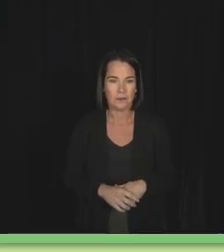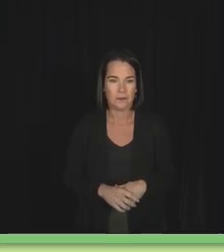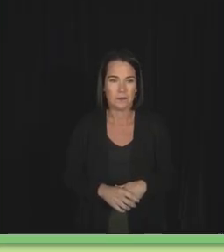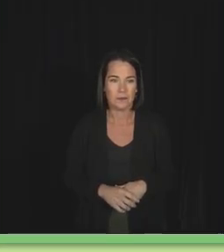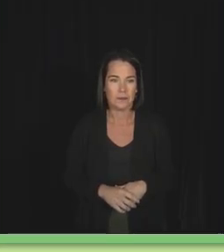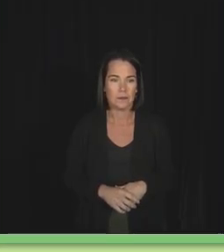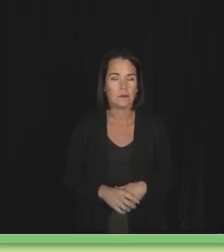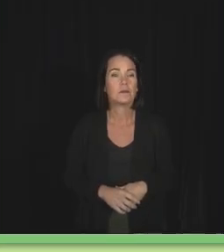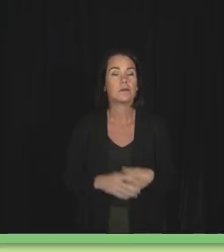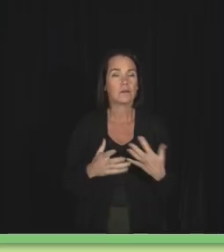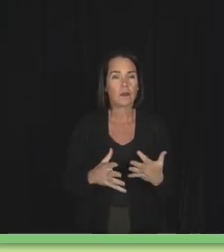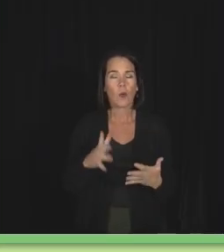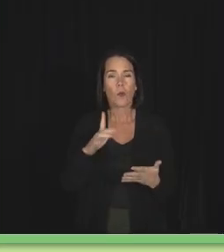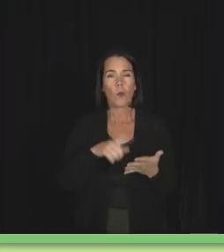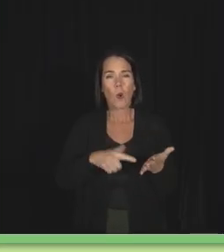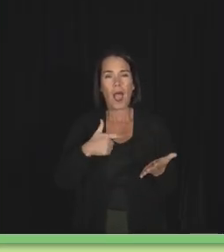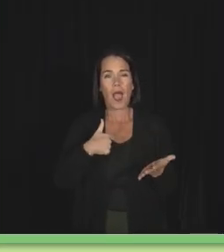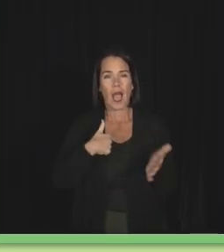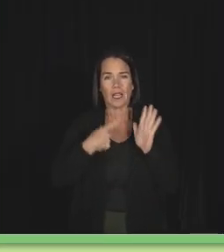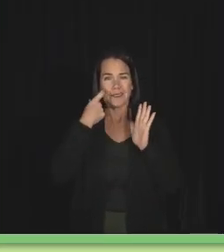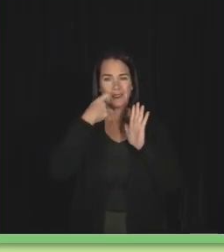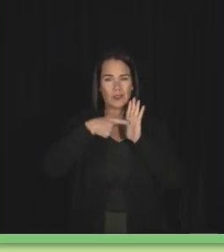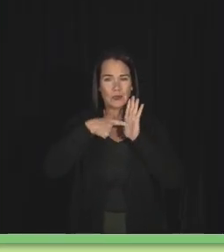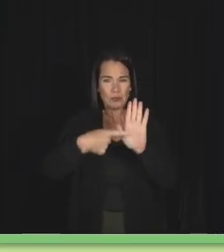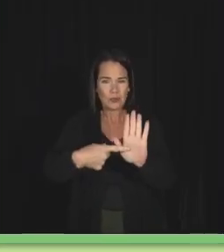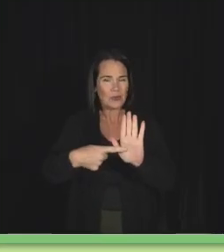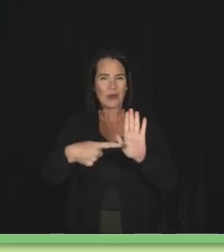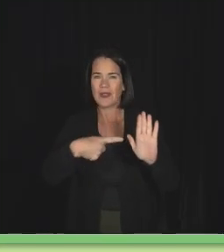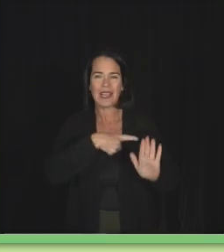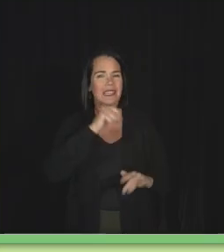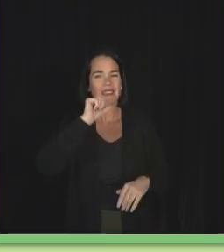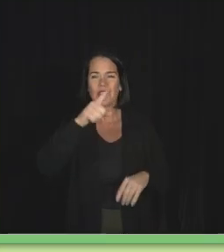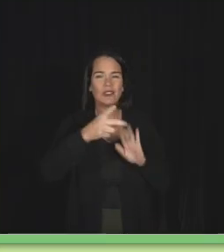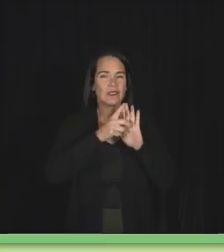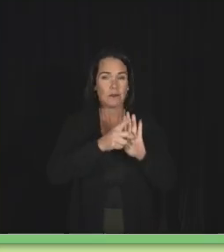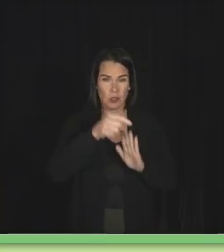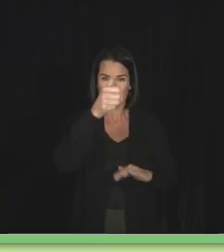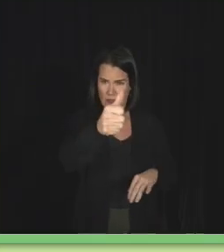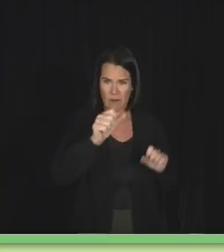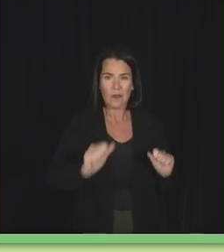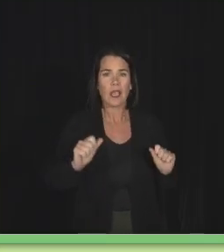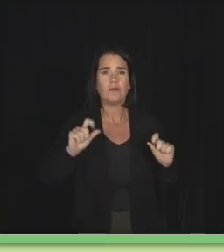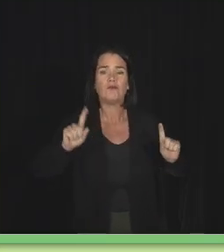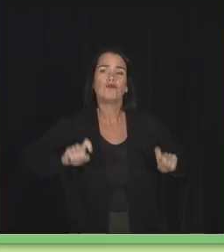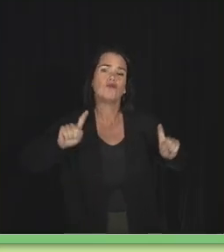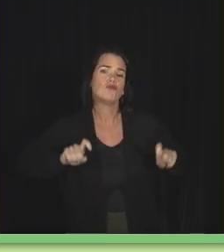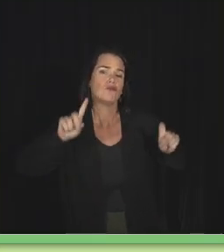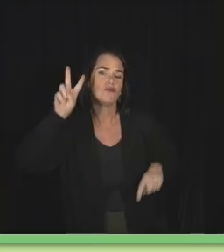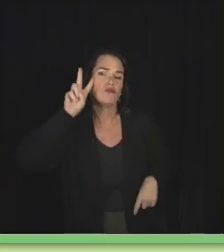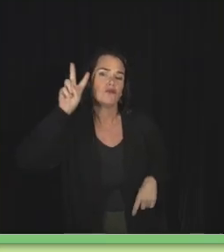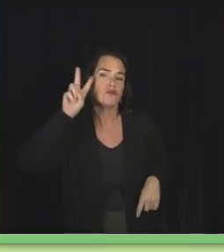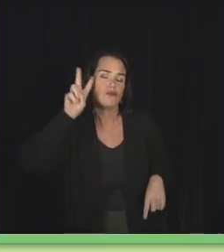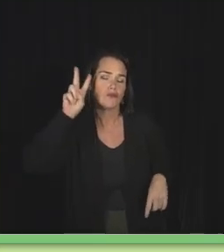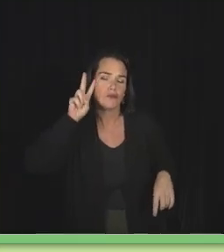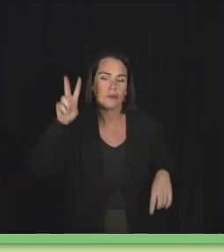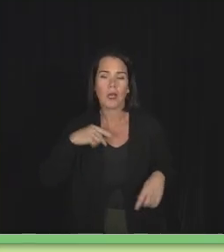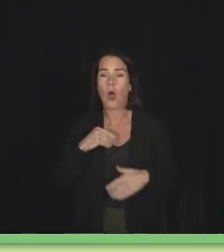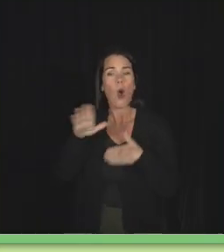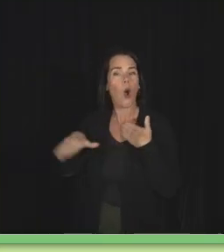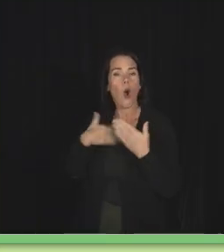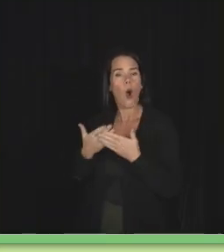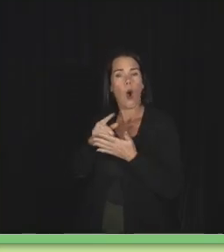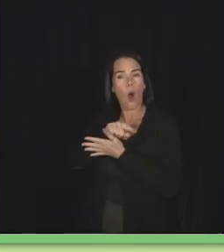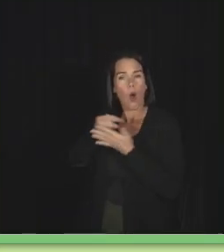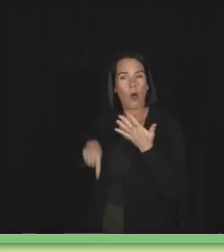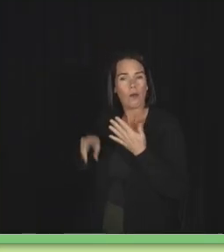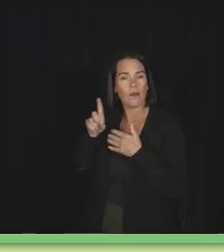So what you just saw is not just a demo. It's something that you can try yourself. All the manifests and artifacts are available